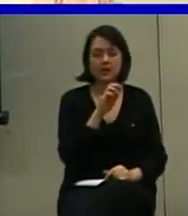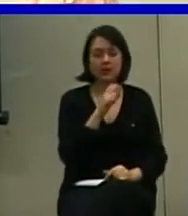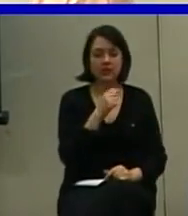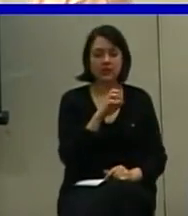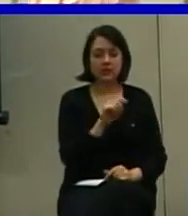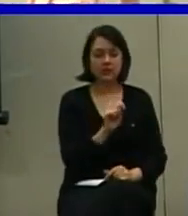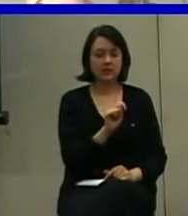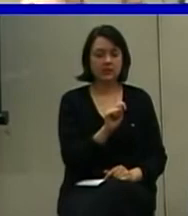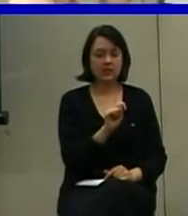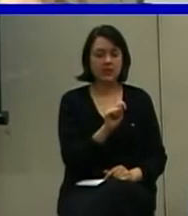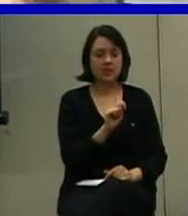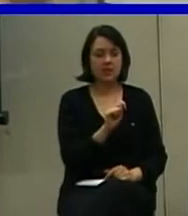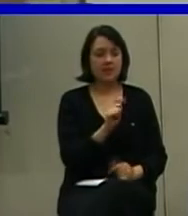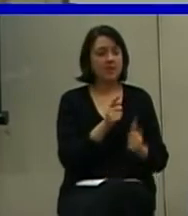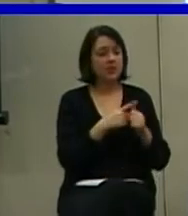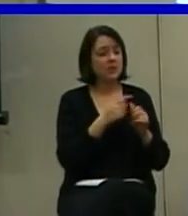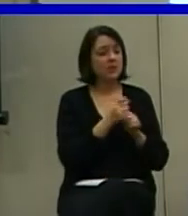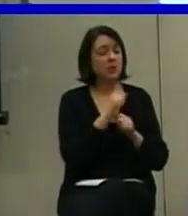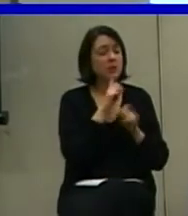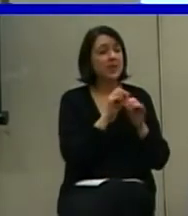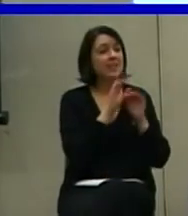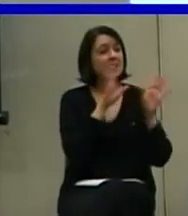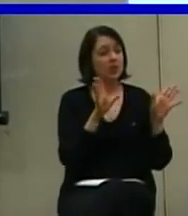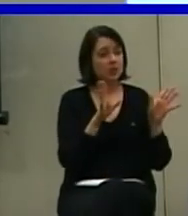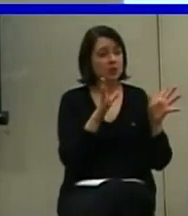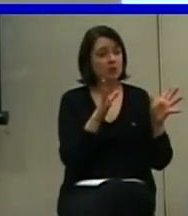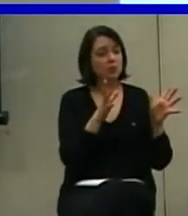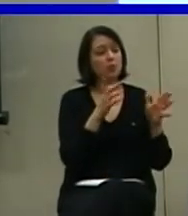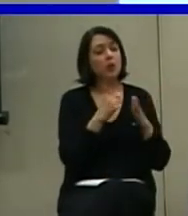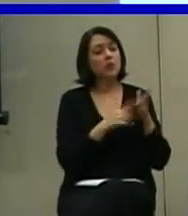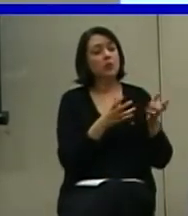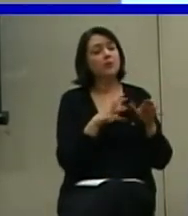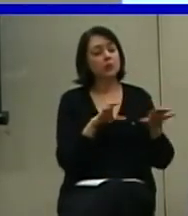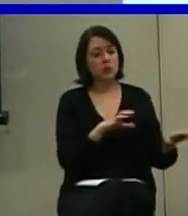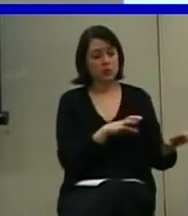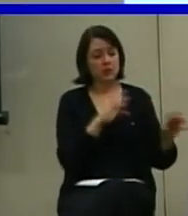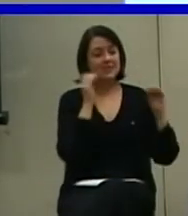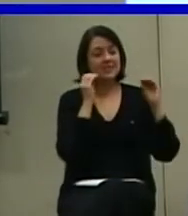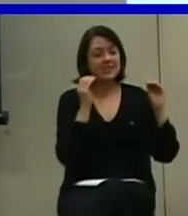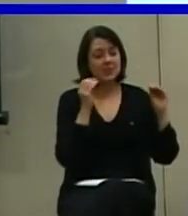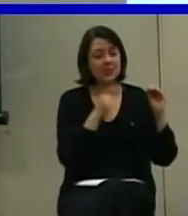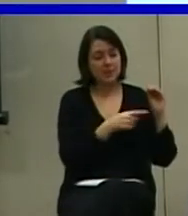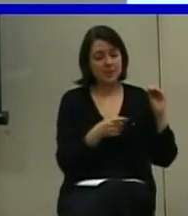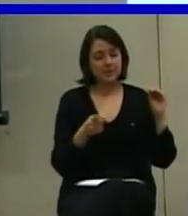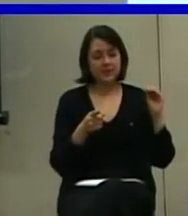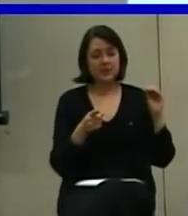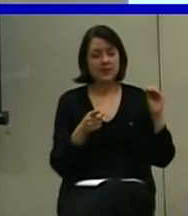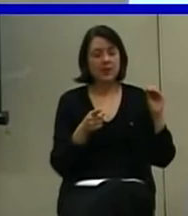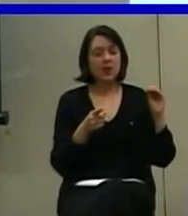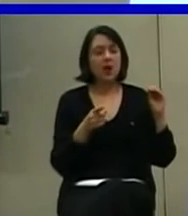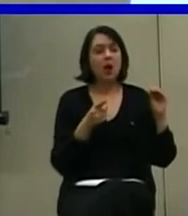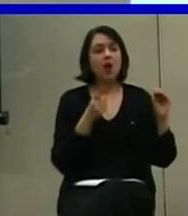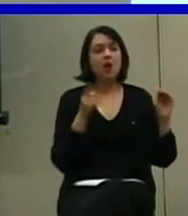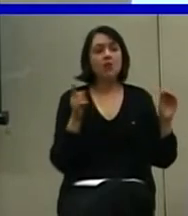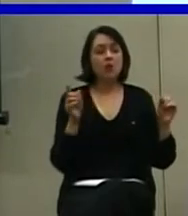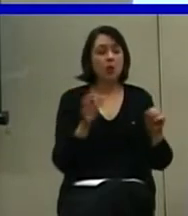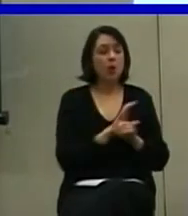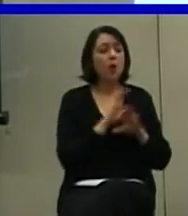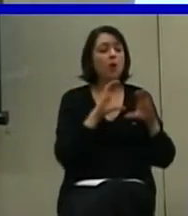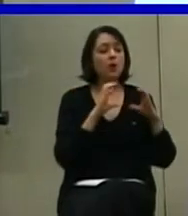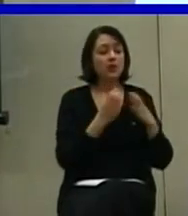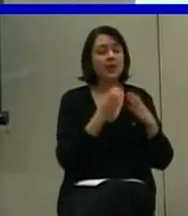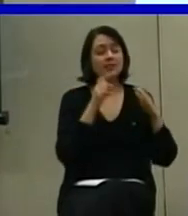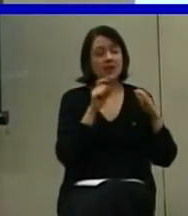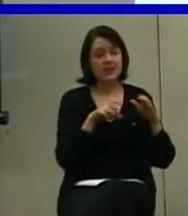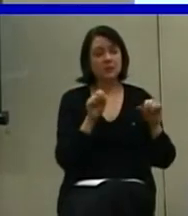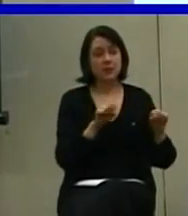Make very clear to kids what it is you want them to do and teach them. Everybody has to be able to do